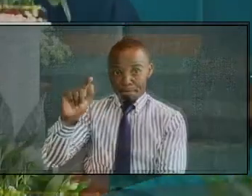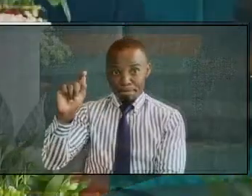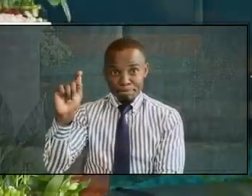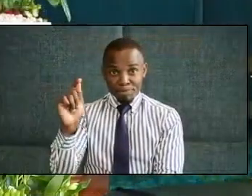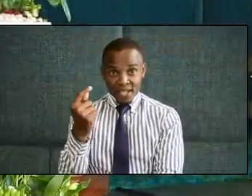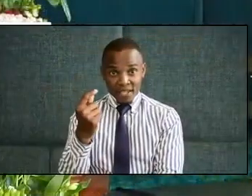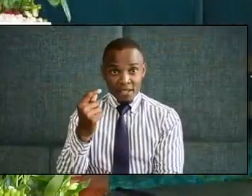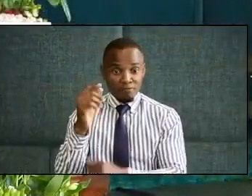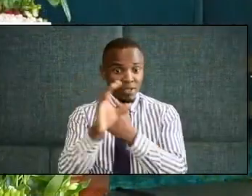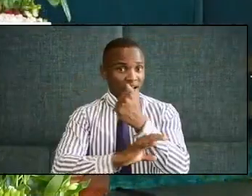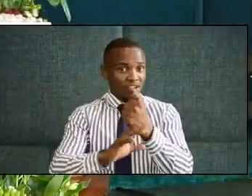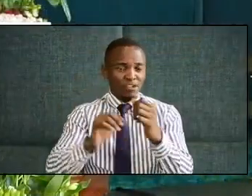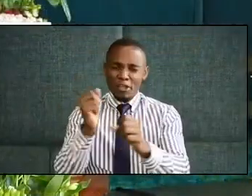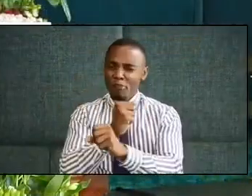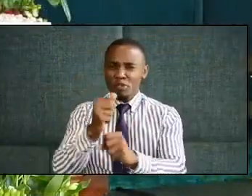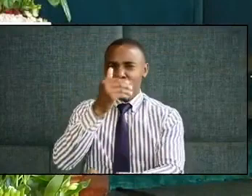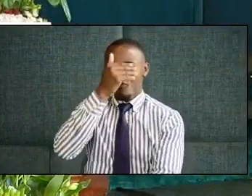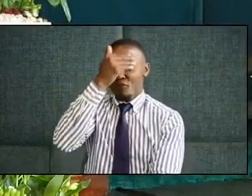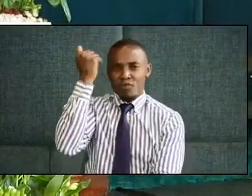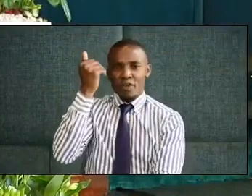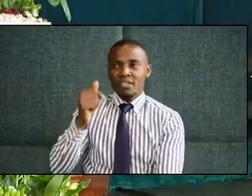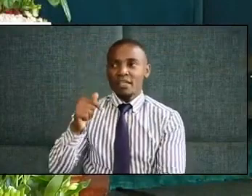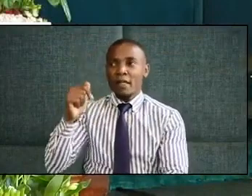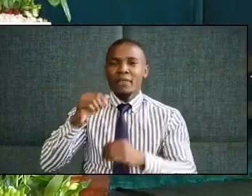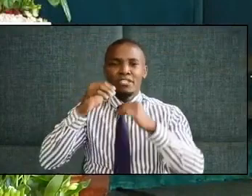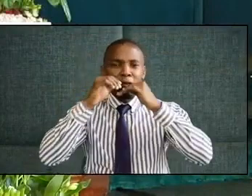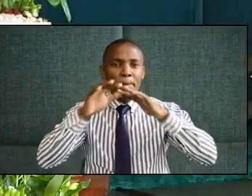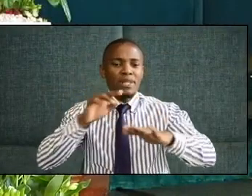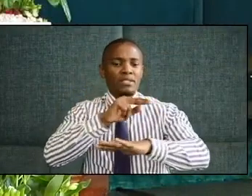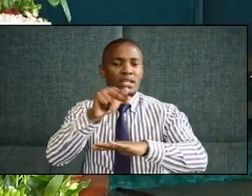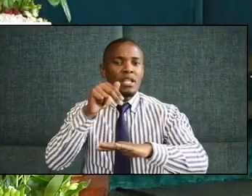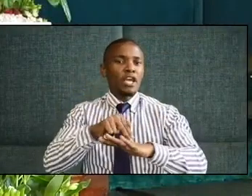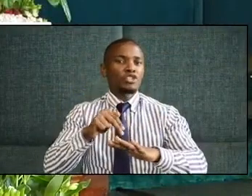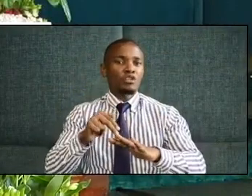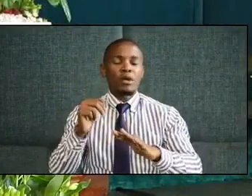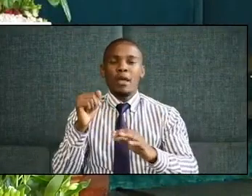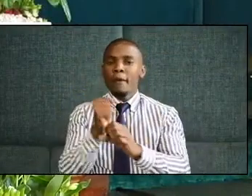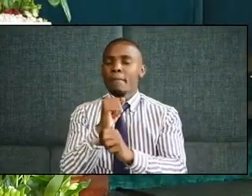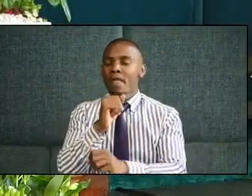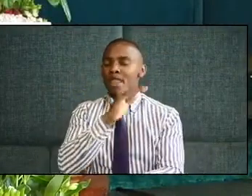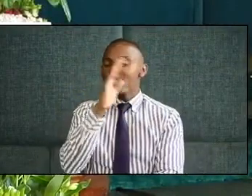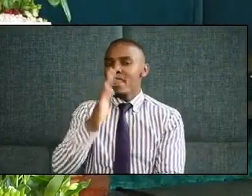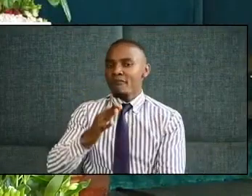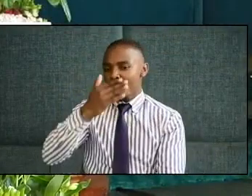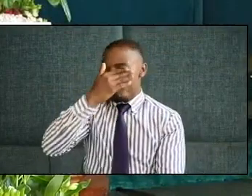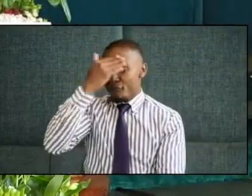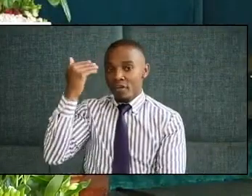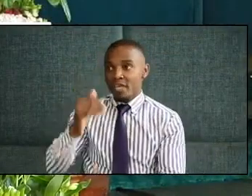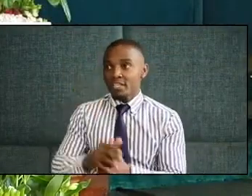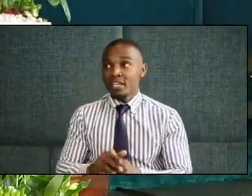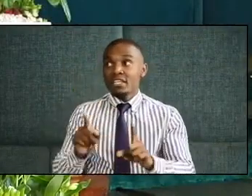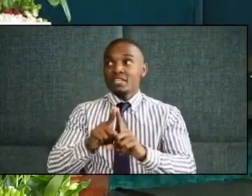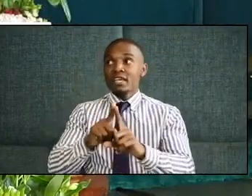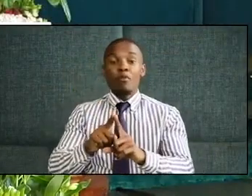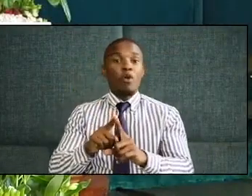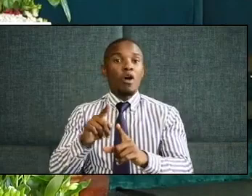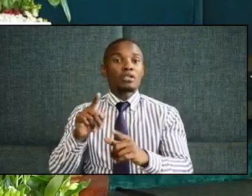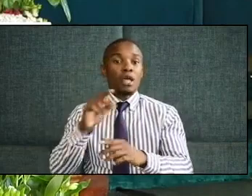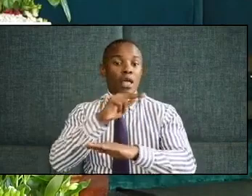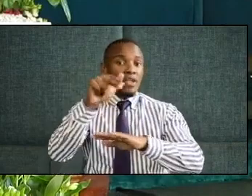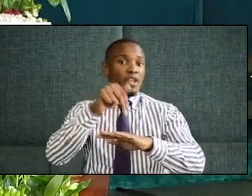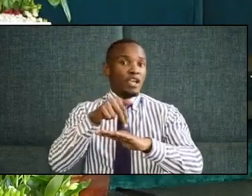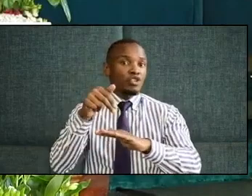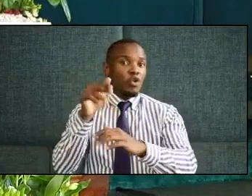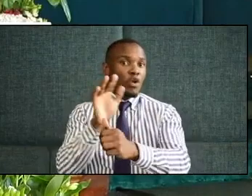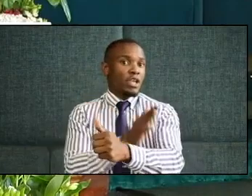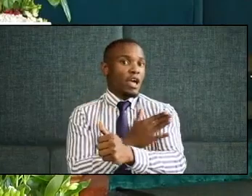not forget. This blessed nation must never forget. Your song says, if they